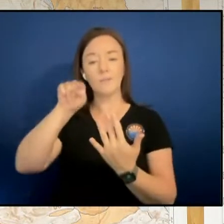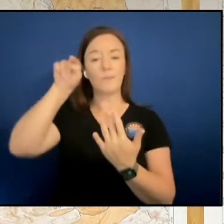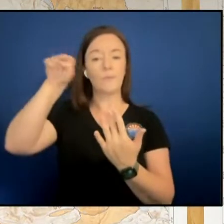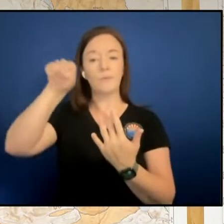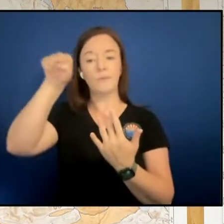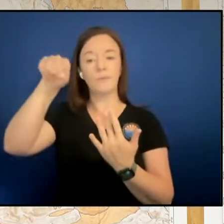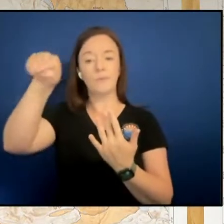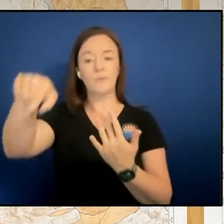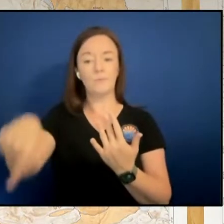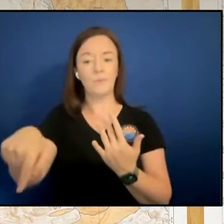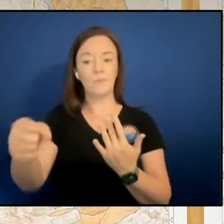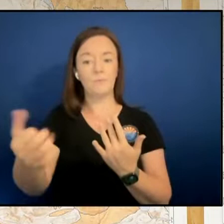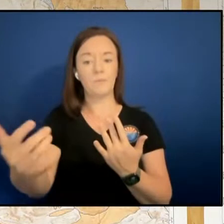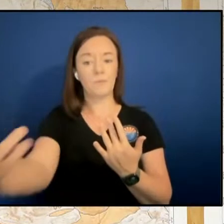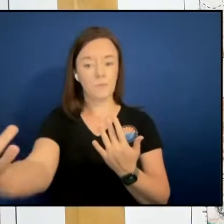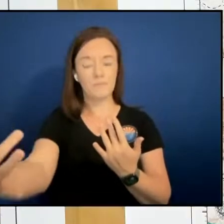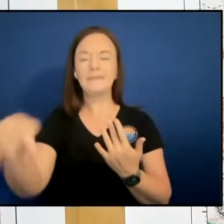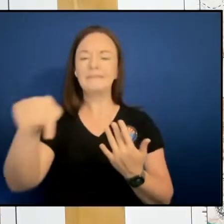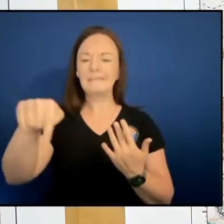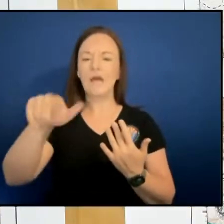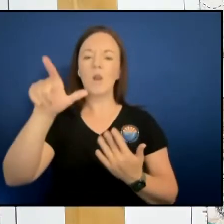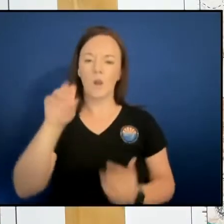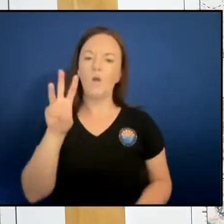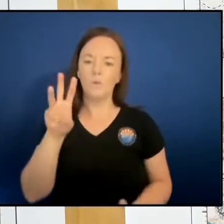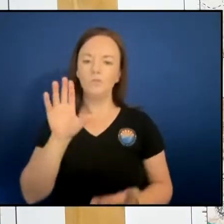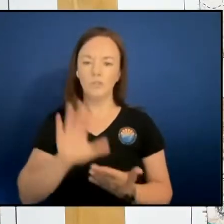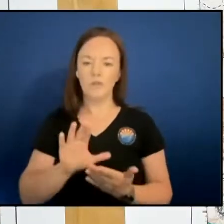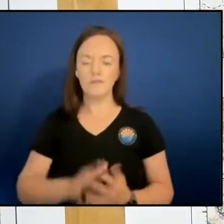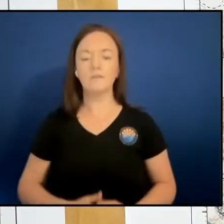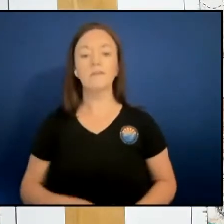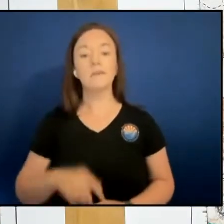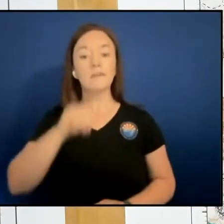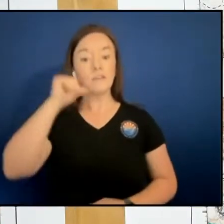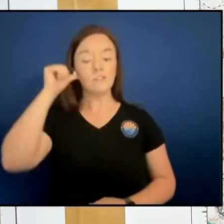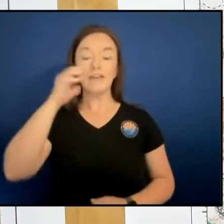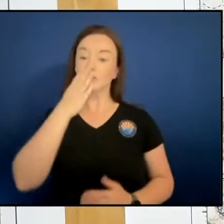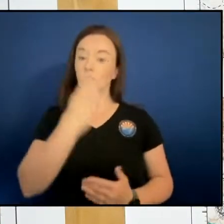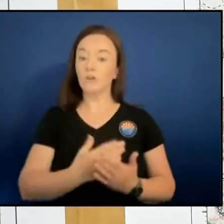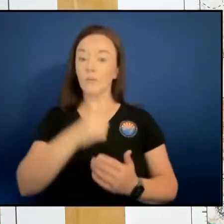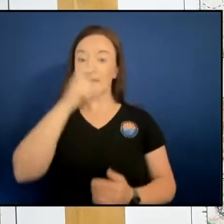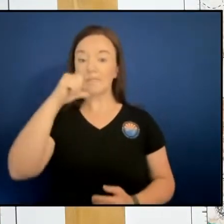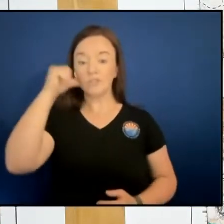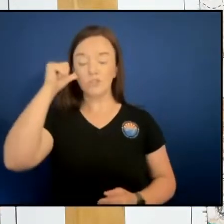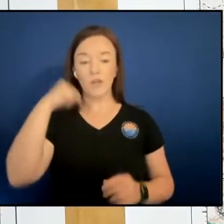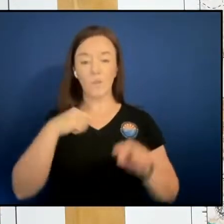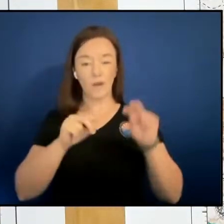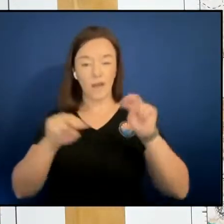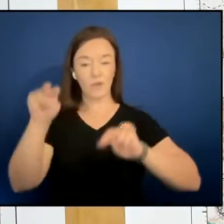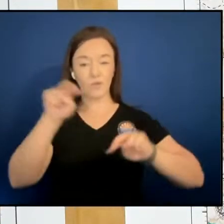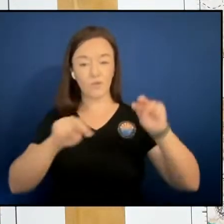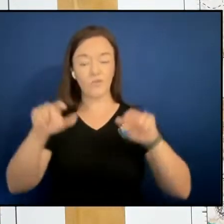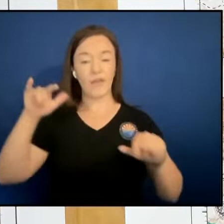is lower, which is really good, because yesterday when I was looking at the imagery that